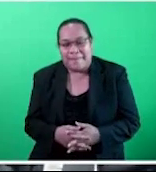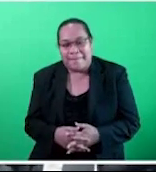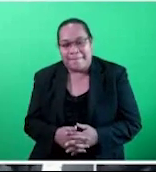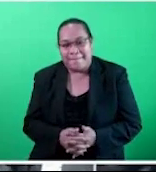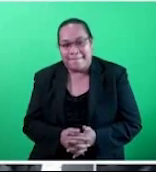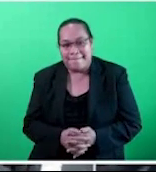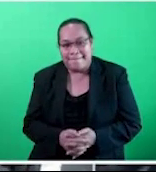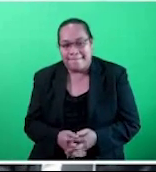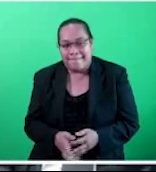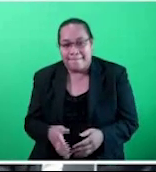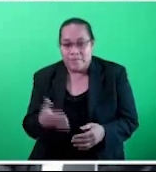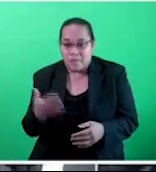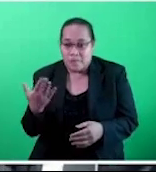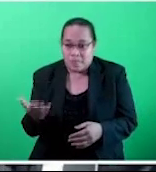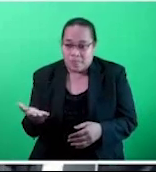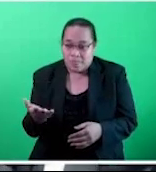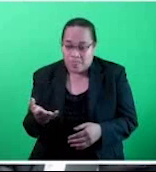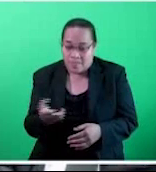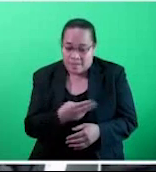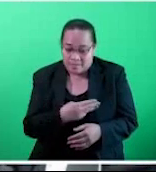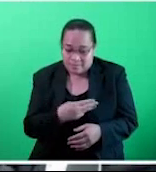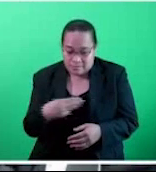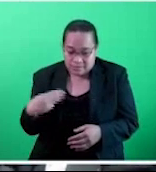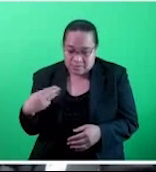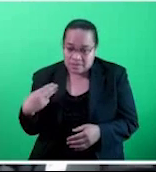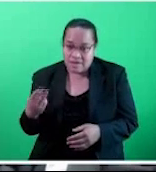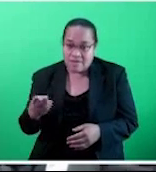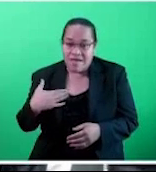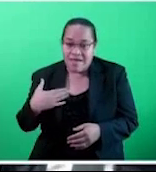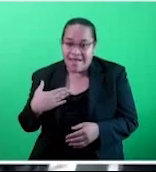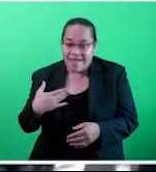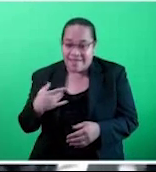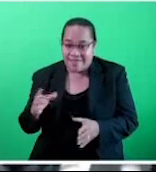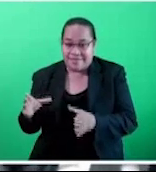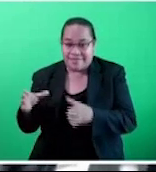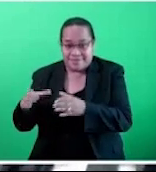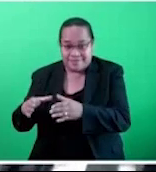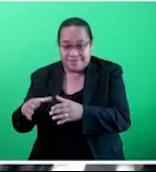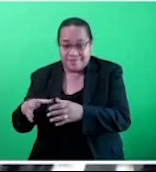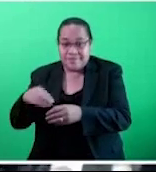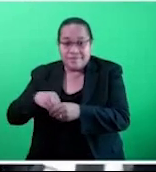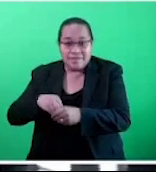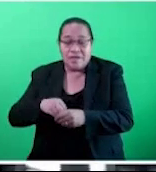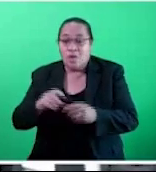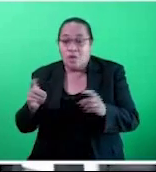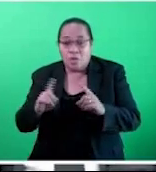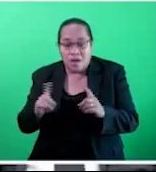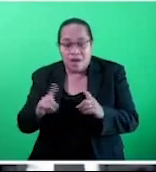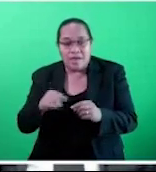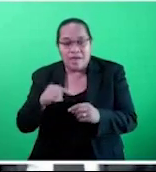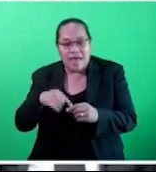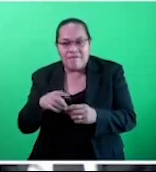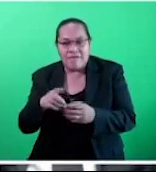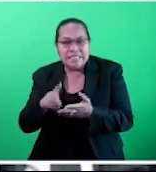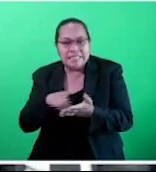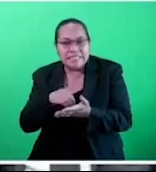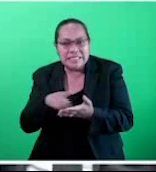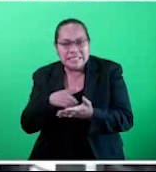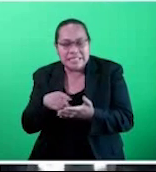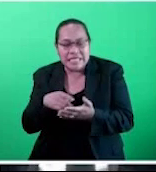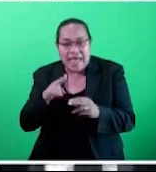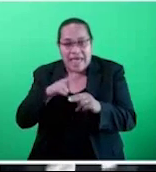the Ministry of Health and Medical Services main health facilities includes the Fiji Center for Disease Control, or